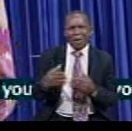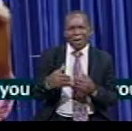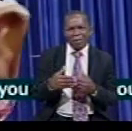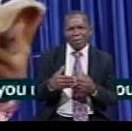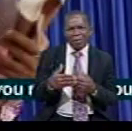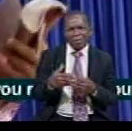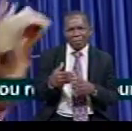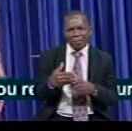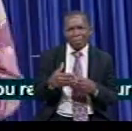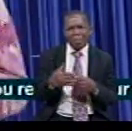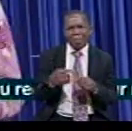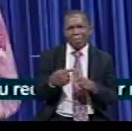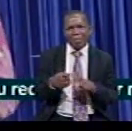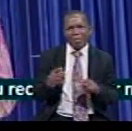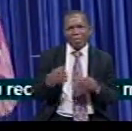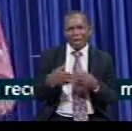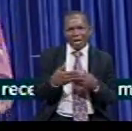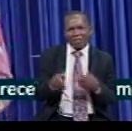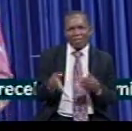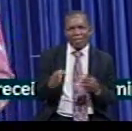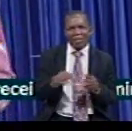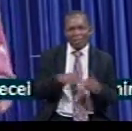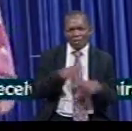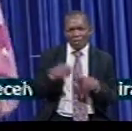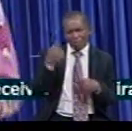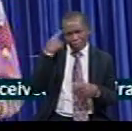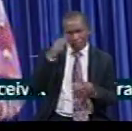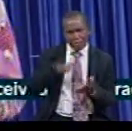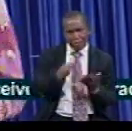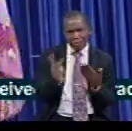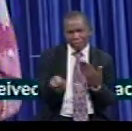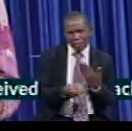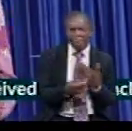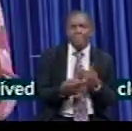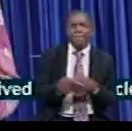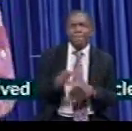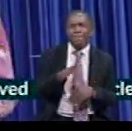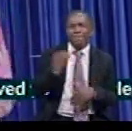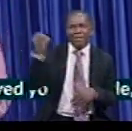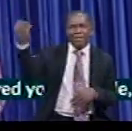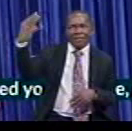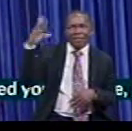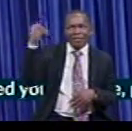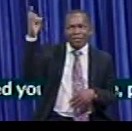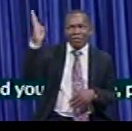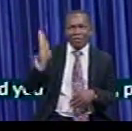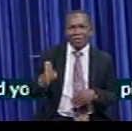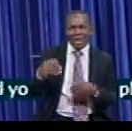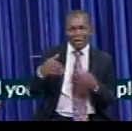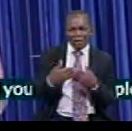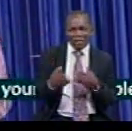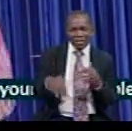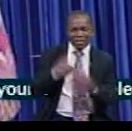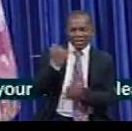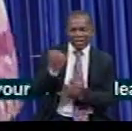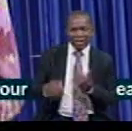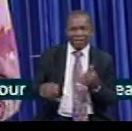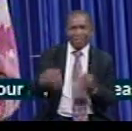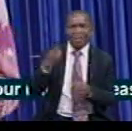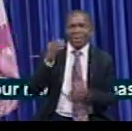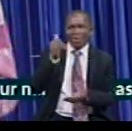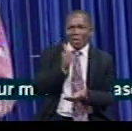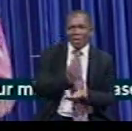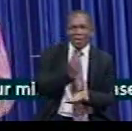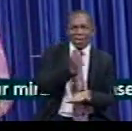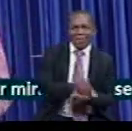attended the program, by the grace of God, after the last amen of our Father and the Lord, I received